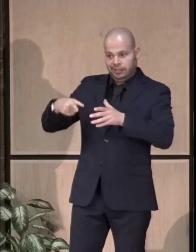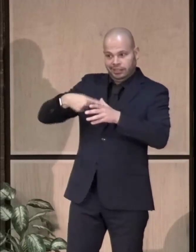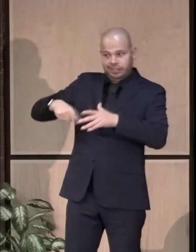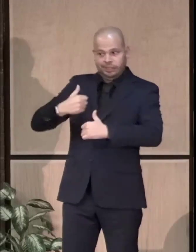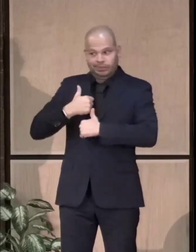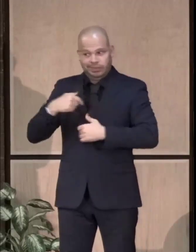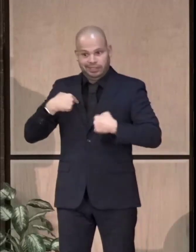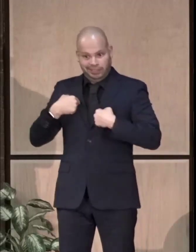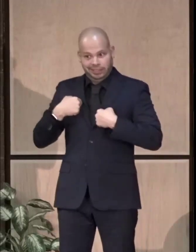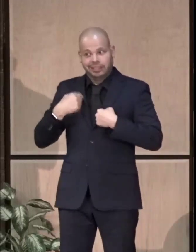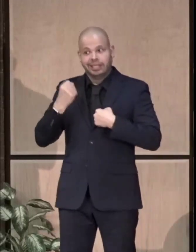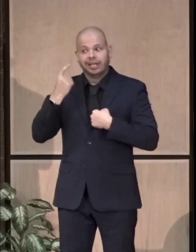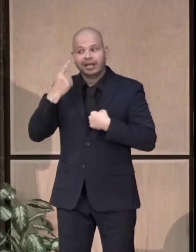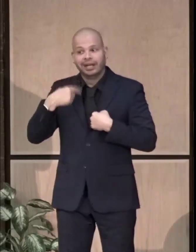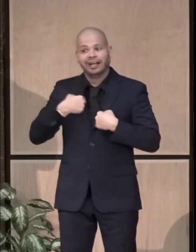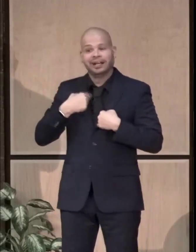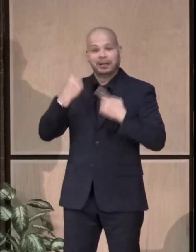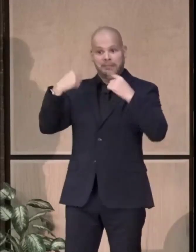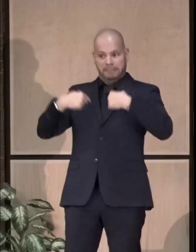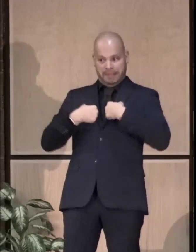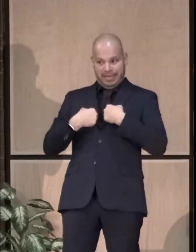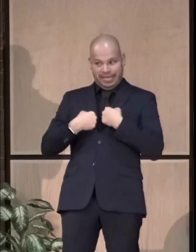there is difficulty to have this